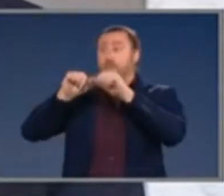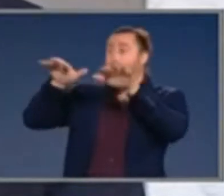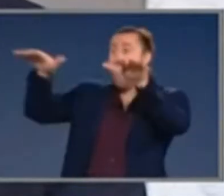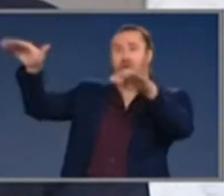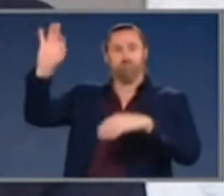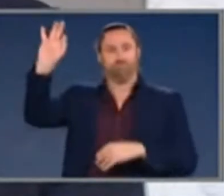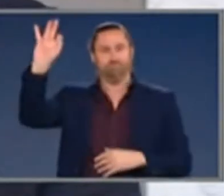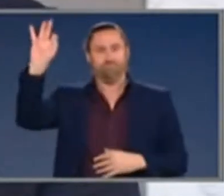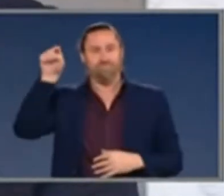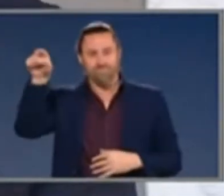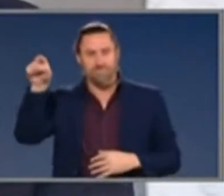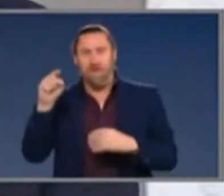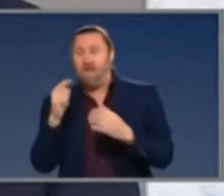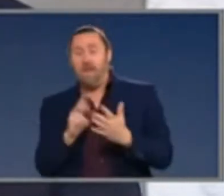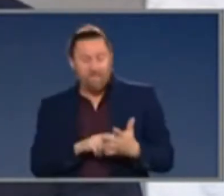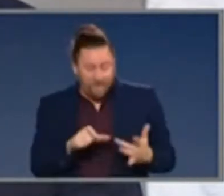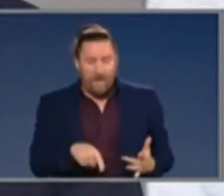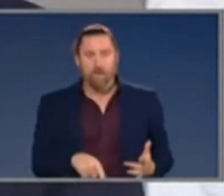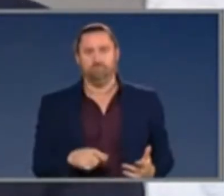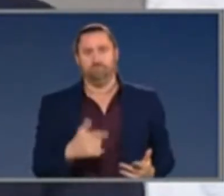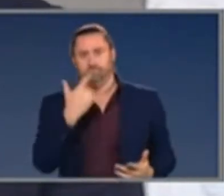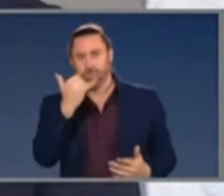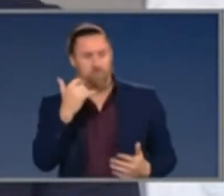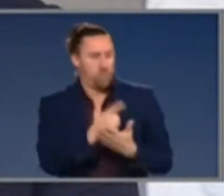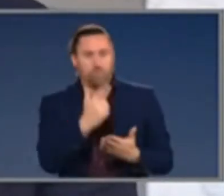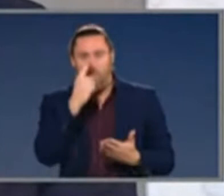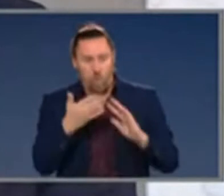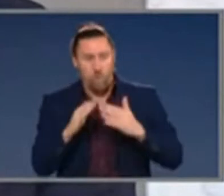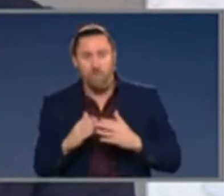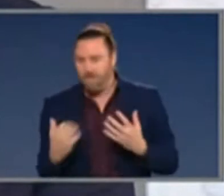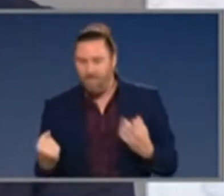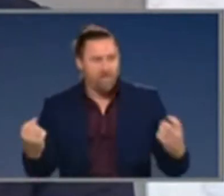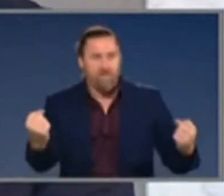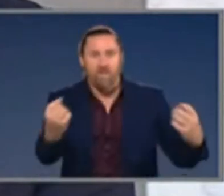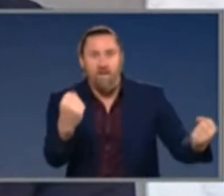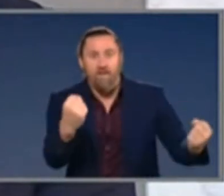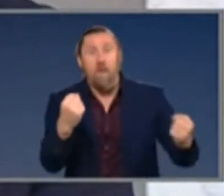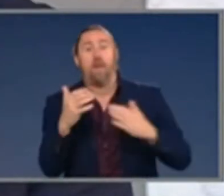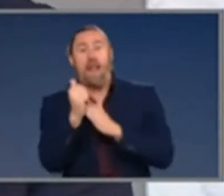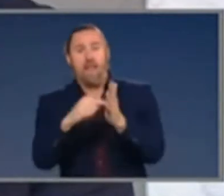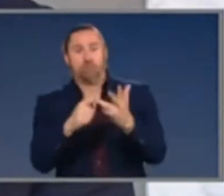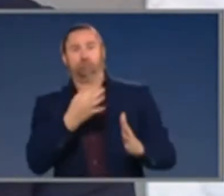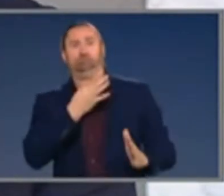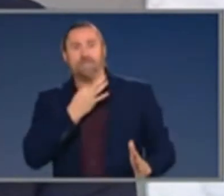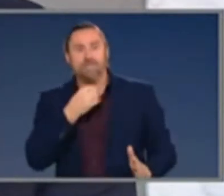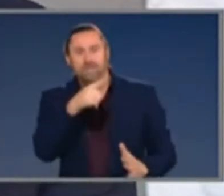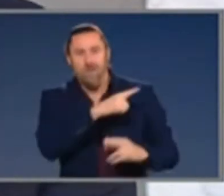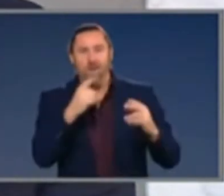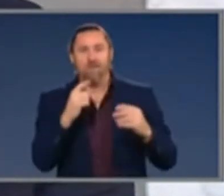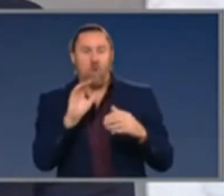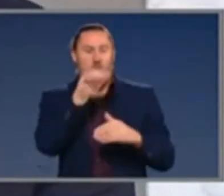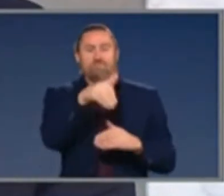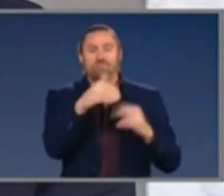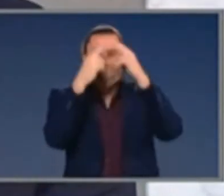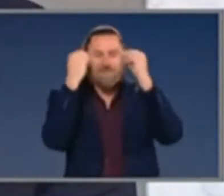to what occurred in Newmarch. In Victoria, there has been, and that means that more facilities are at risk, and the fact that more facilities have